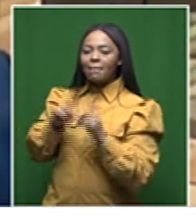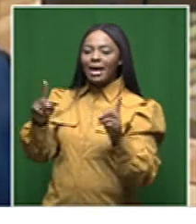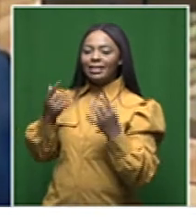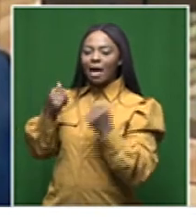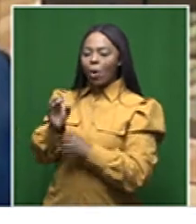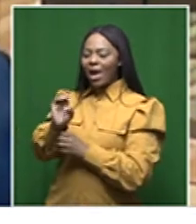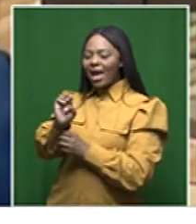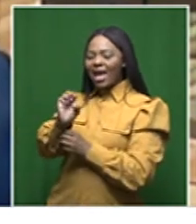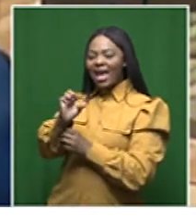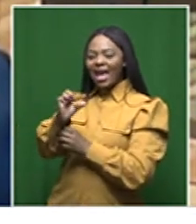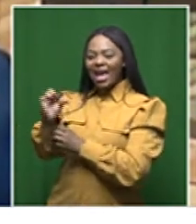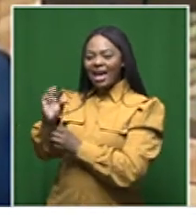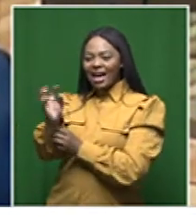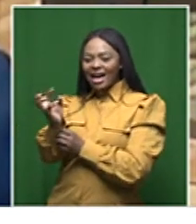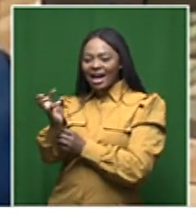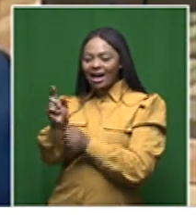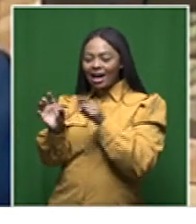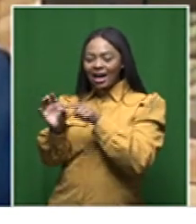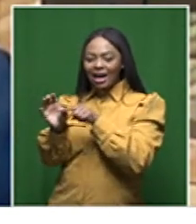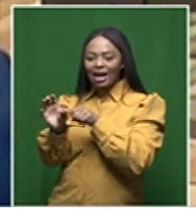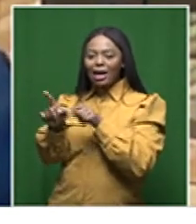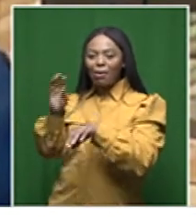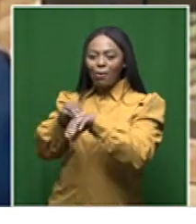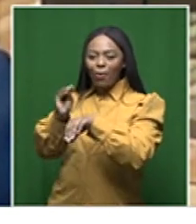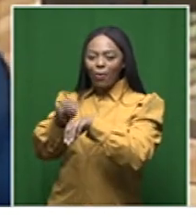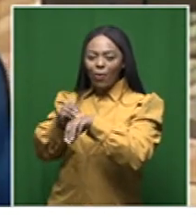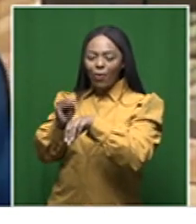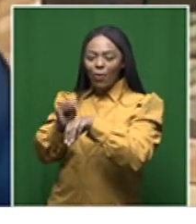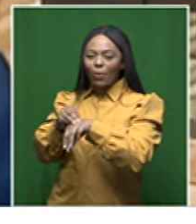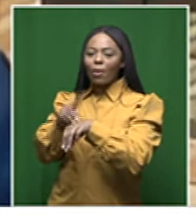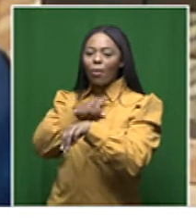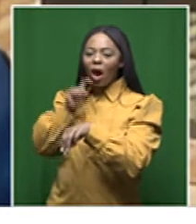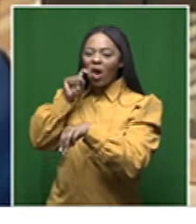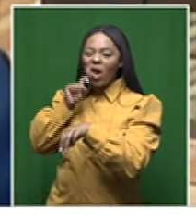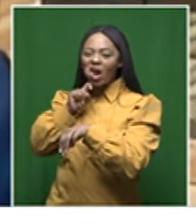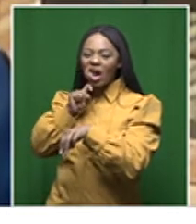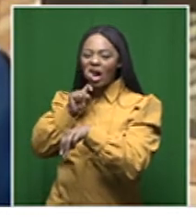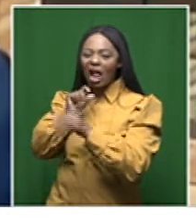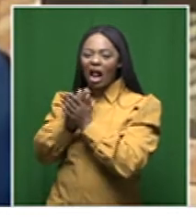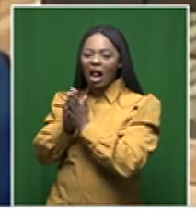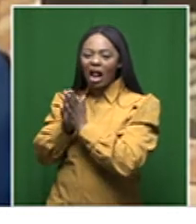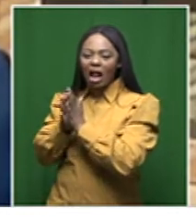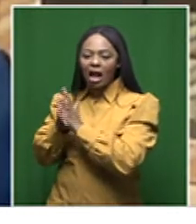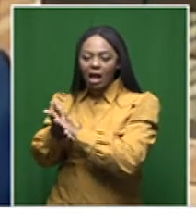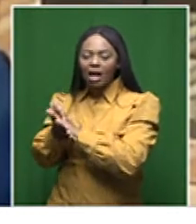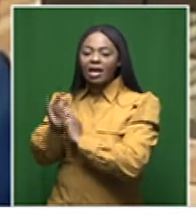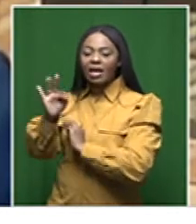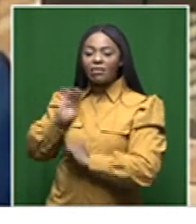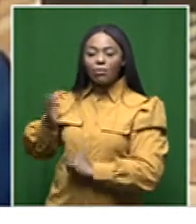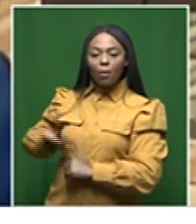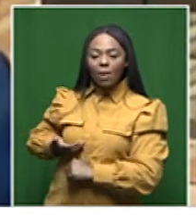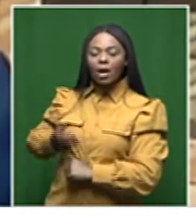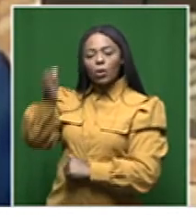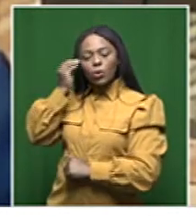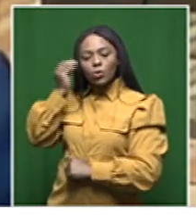of the eggs, it's beyond what it can translate to a possibility of having a child. So if you are a female and you know